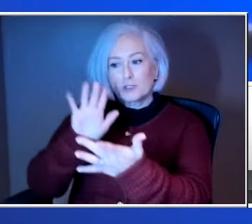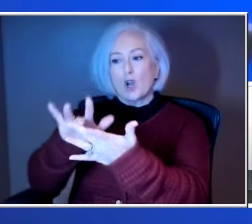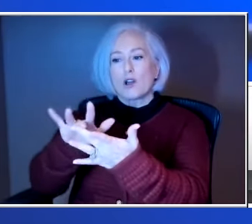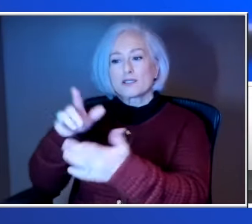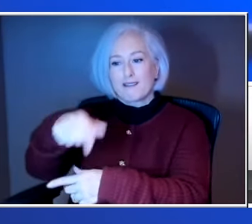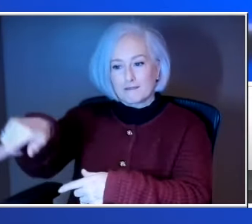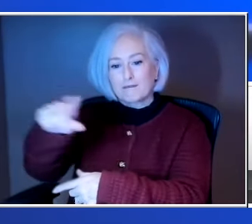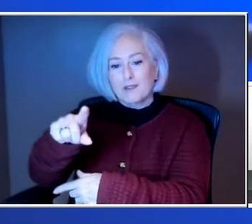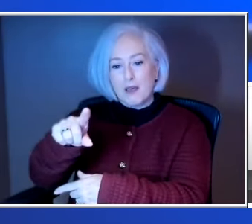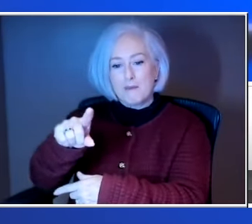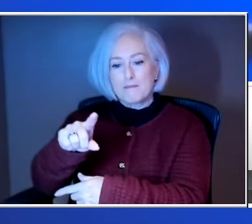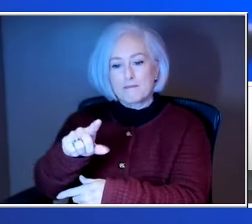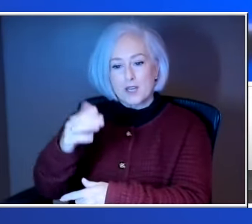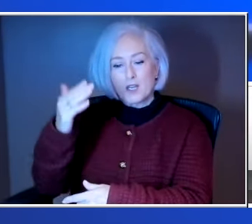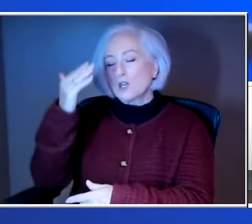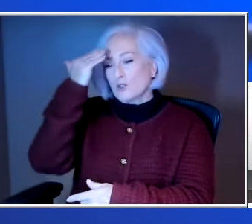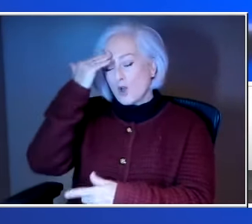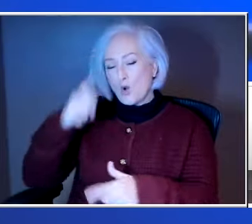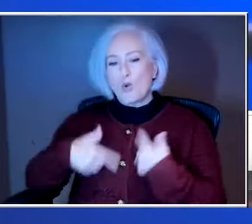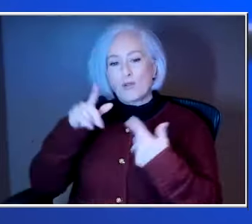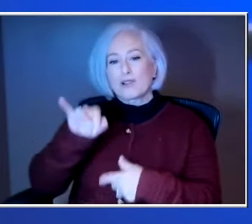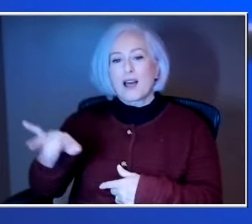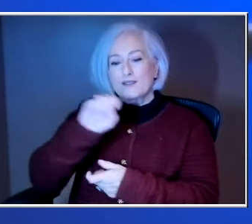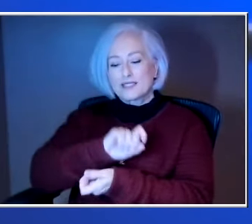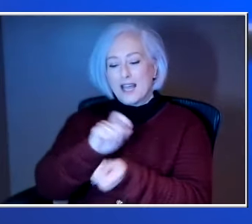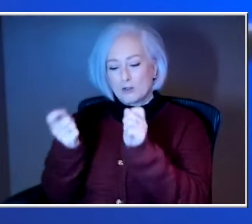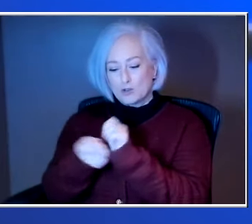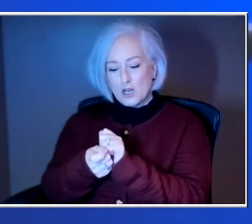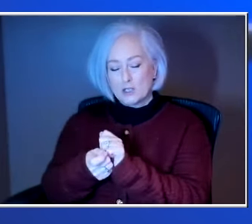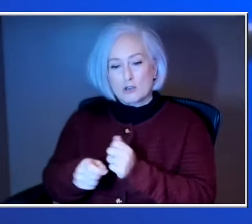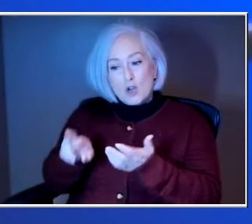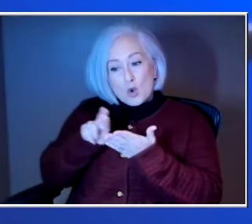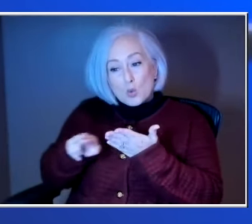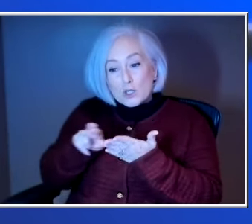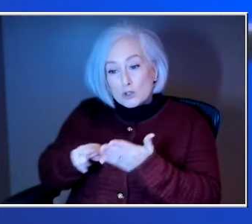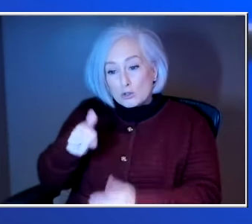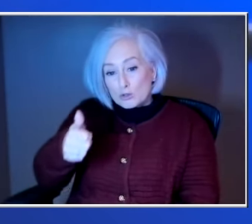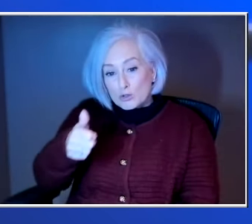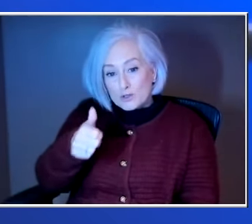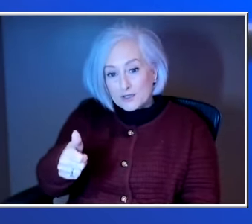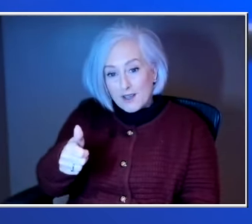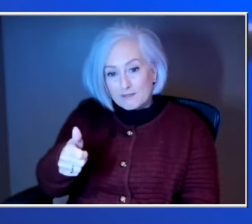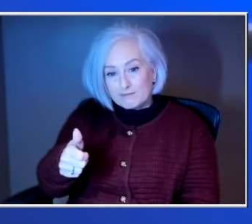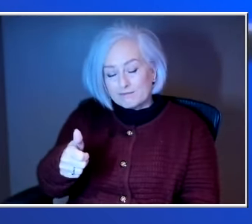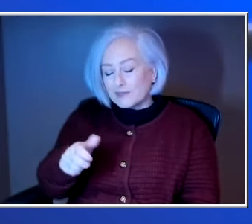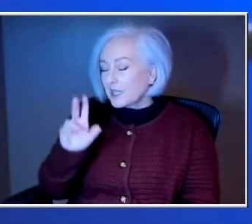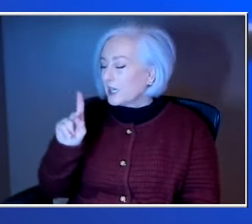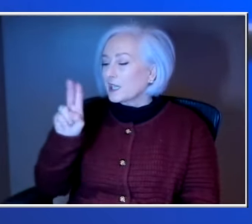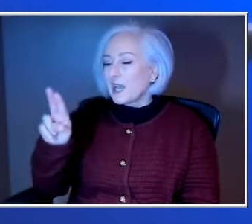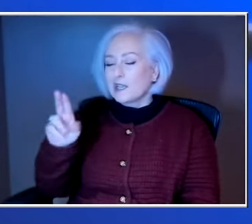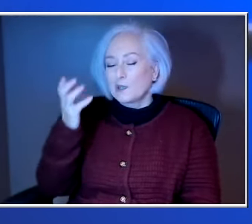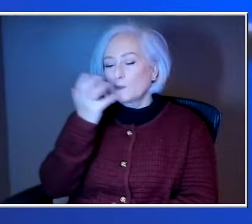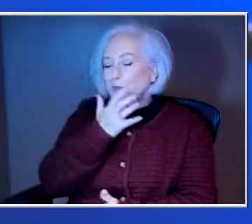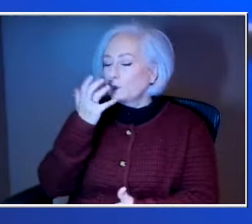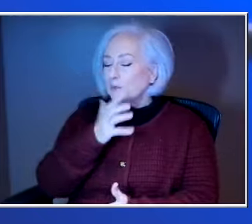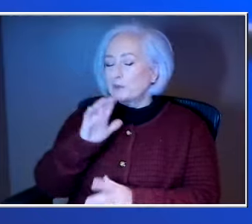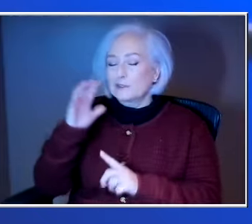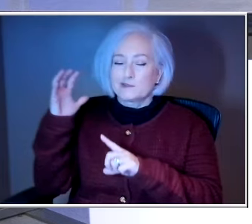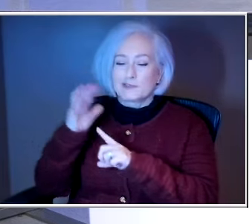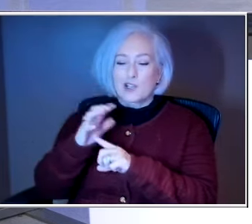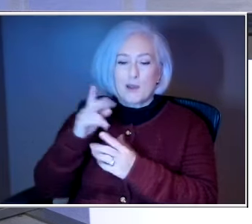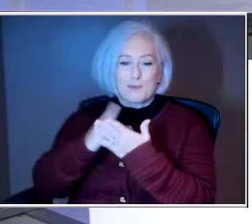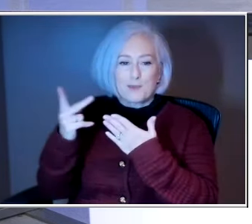it's a lifestyle change, and just reach out to KU. They're a great program, and I highly recommend everyone here.